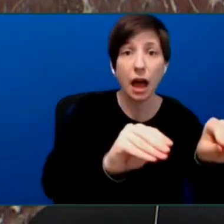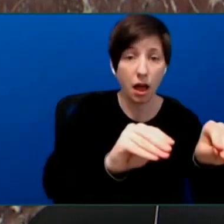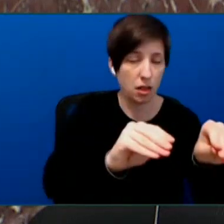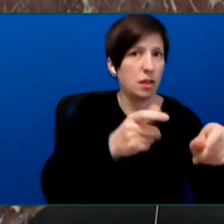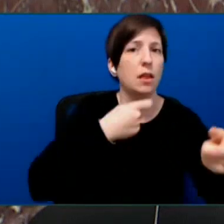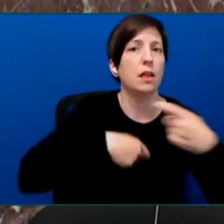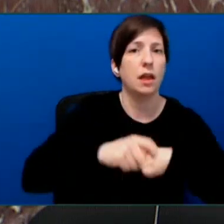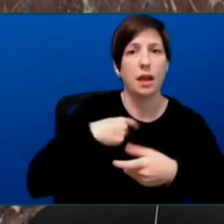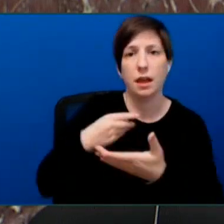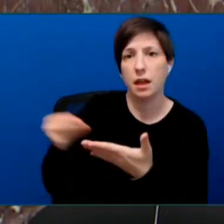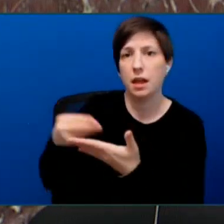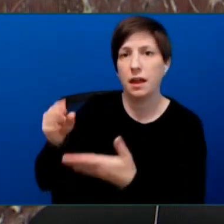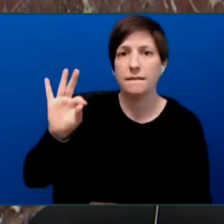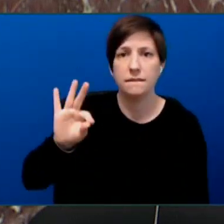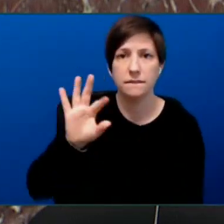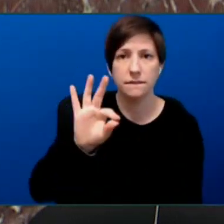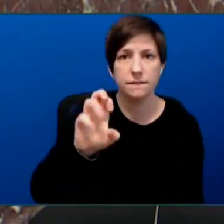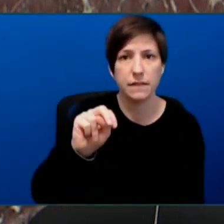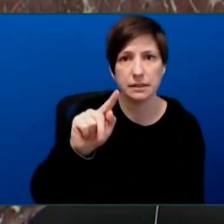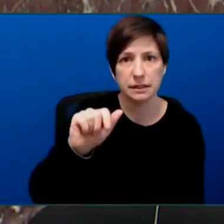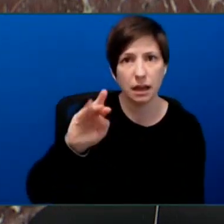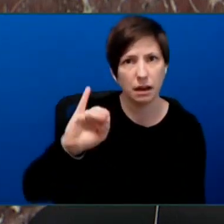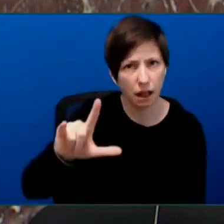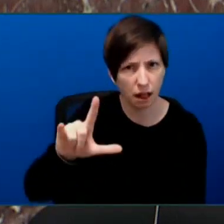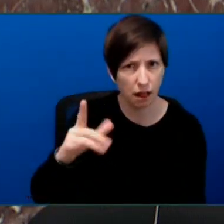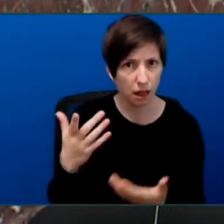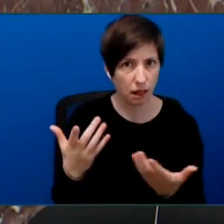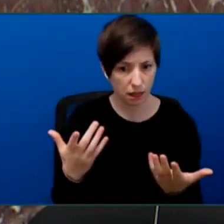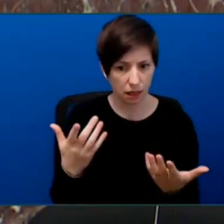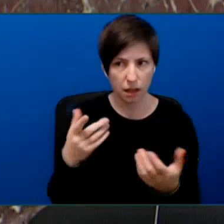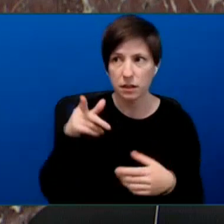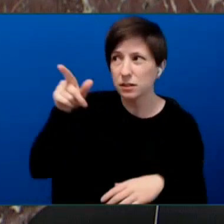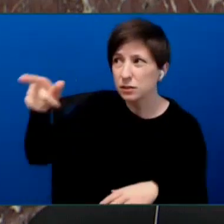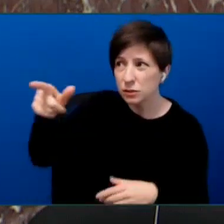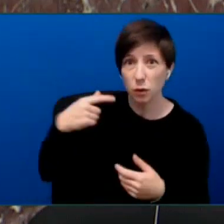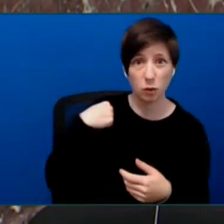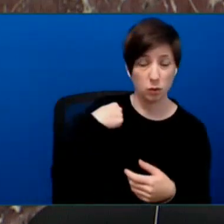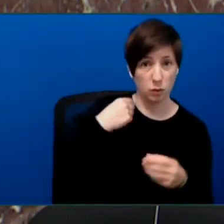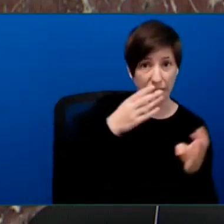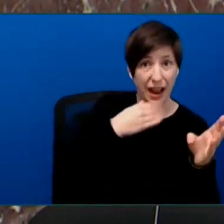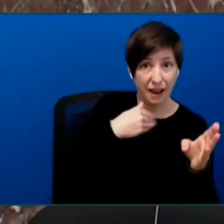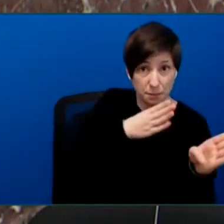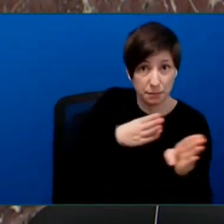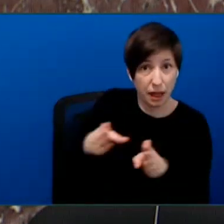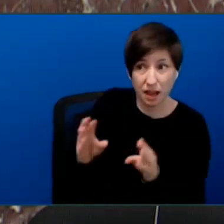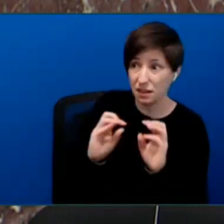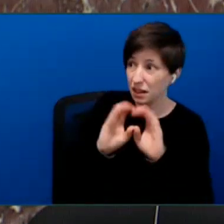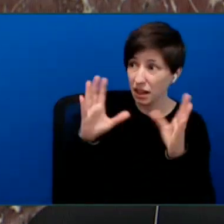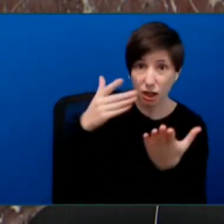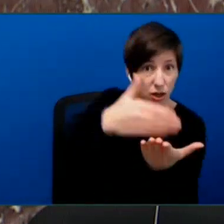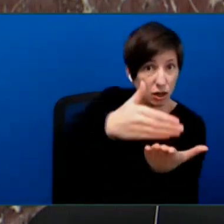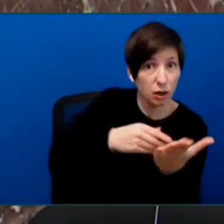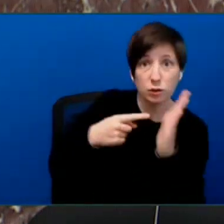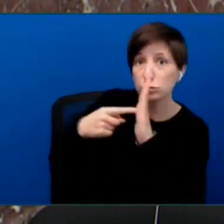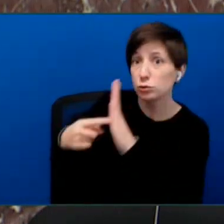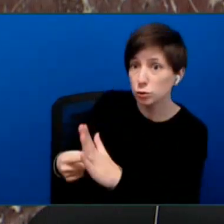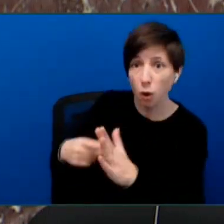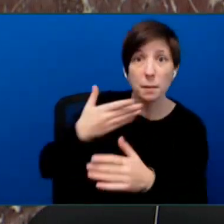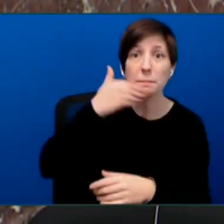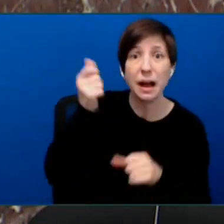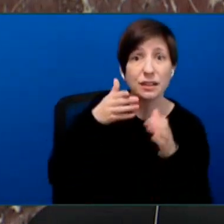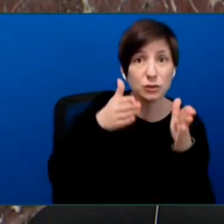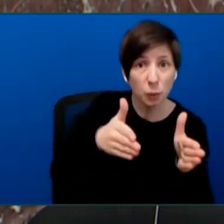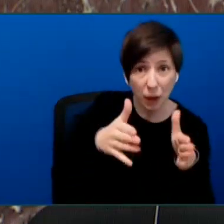will the Premier ignore the solutions offered by a plan like ours, where better is possible, and stop